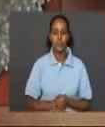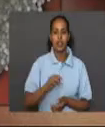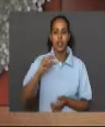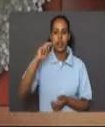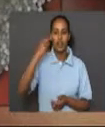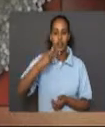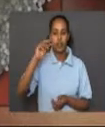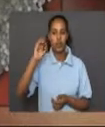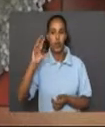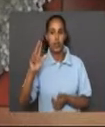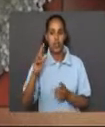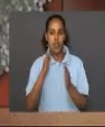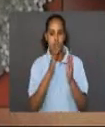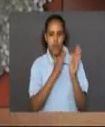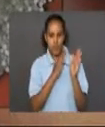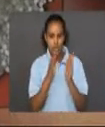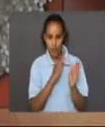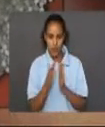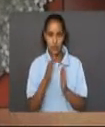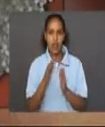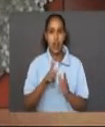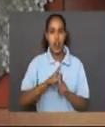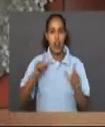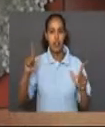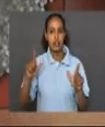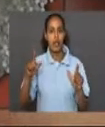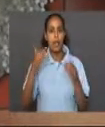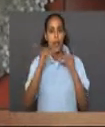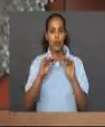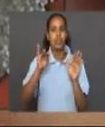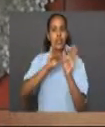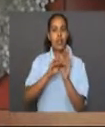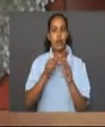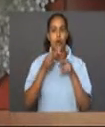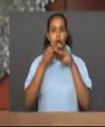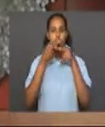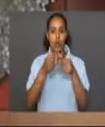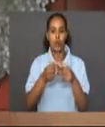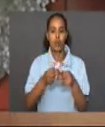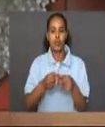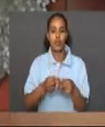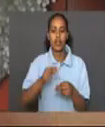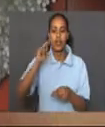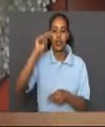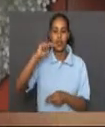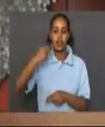Nitric acid forms a large amount of salts, which are called